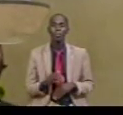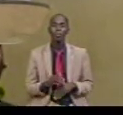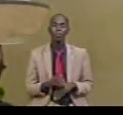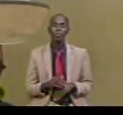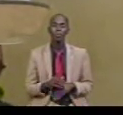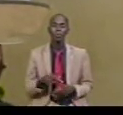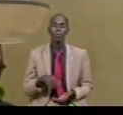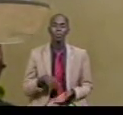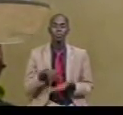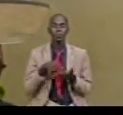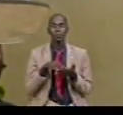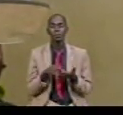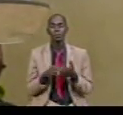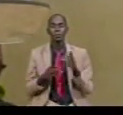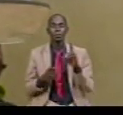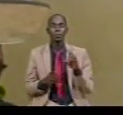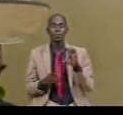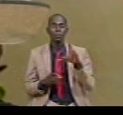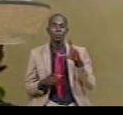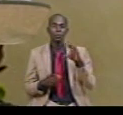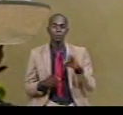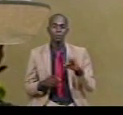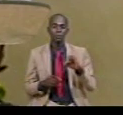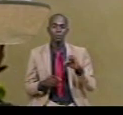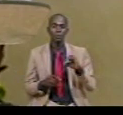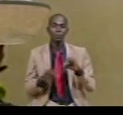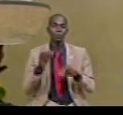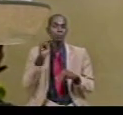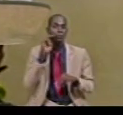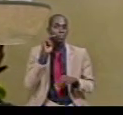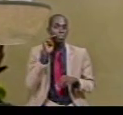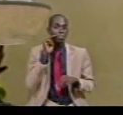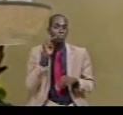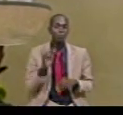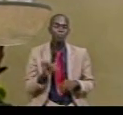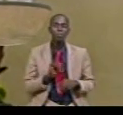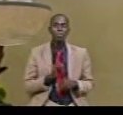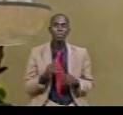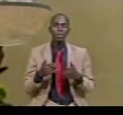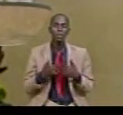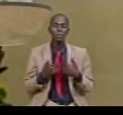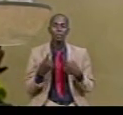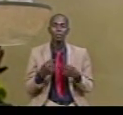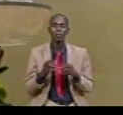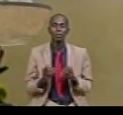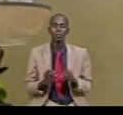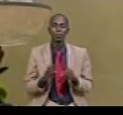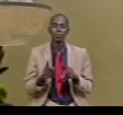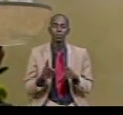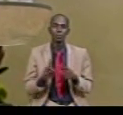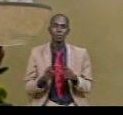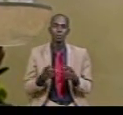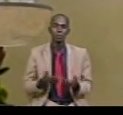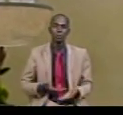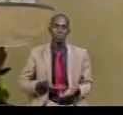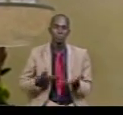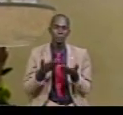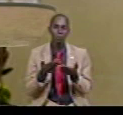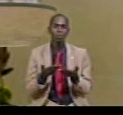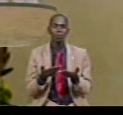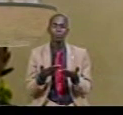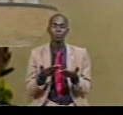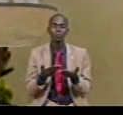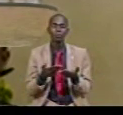Deeper Christian Life Ministry in Nigeria, I have the privilege to present